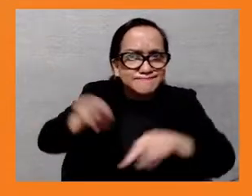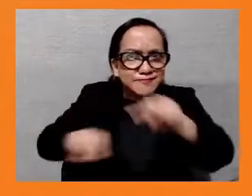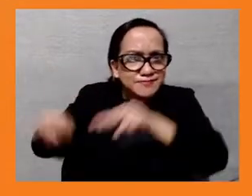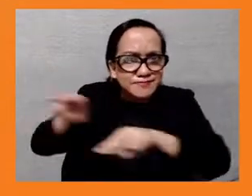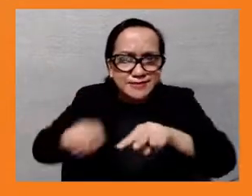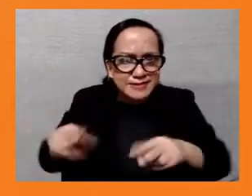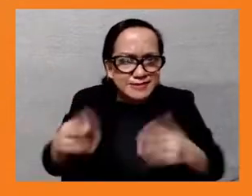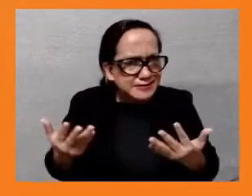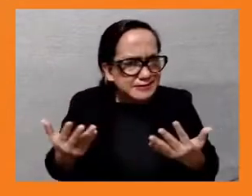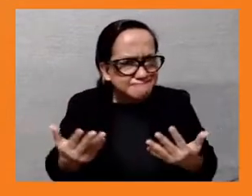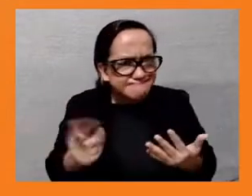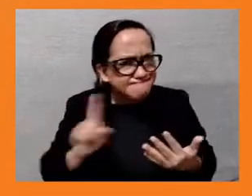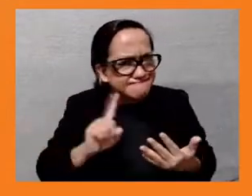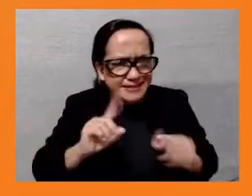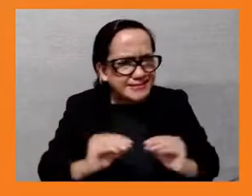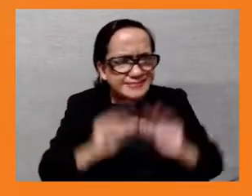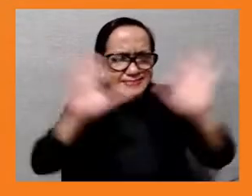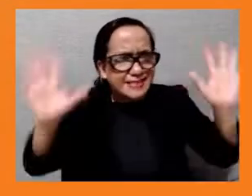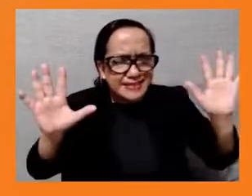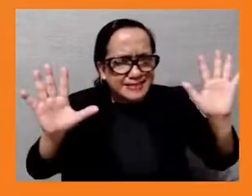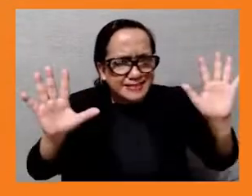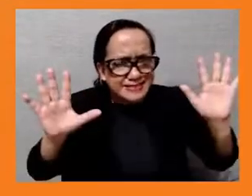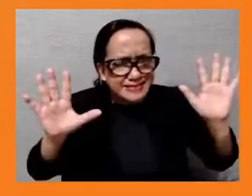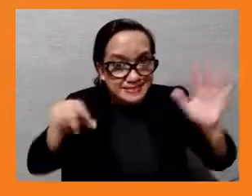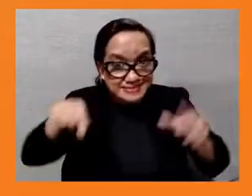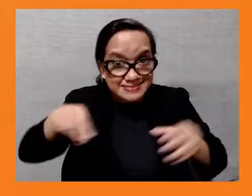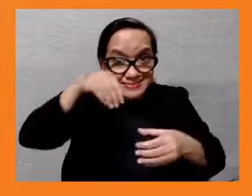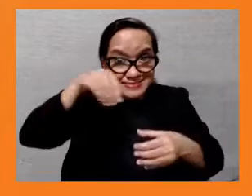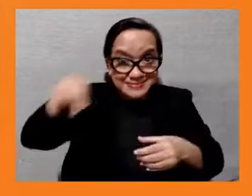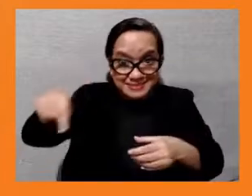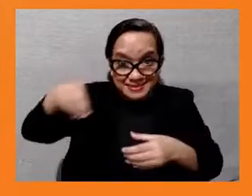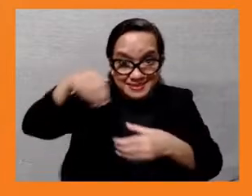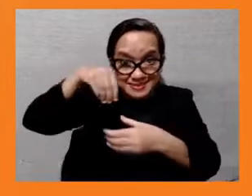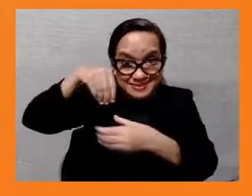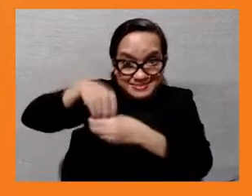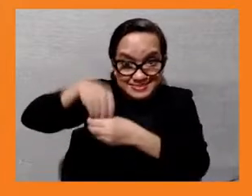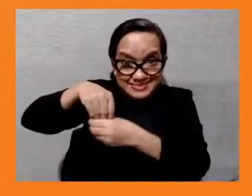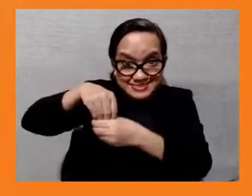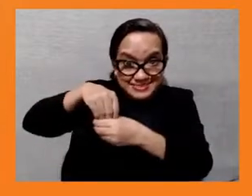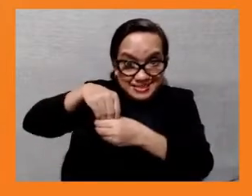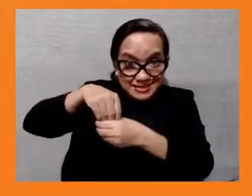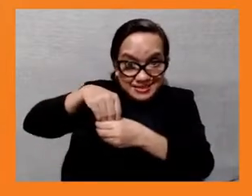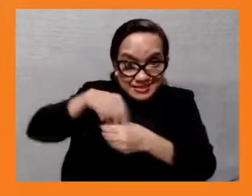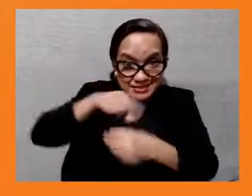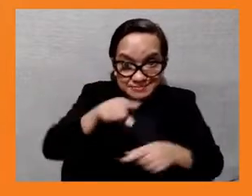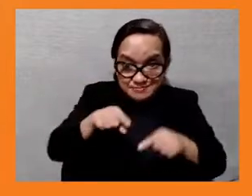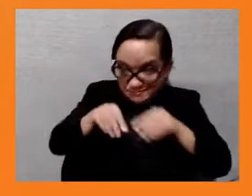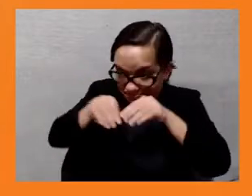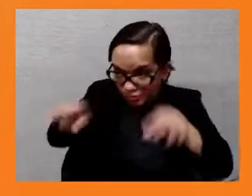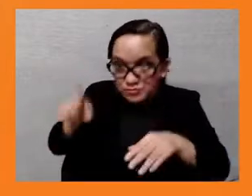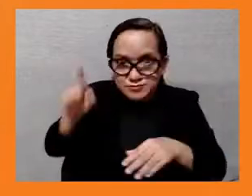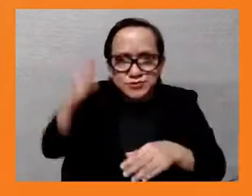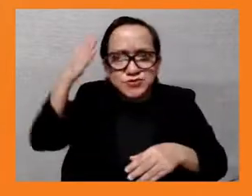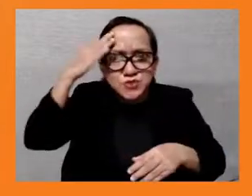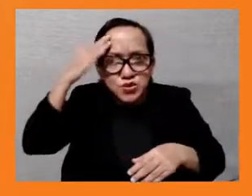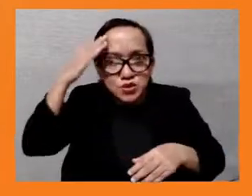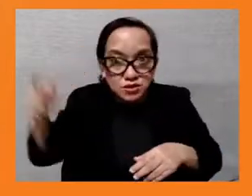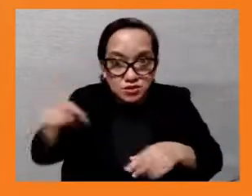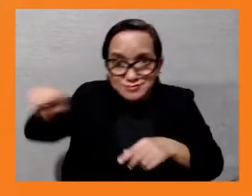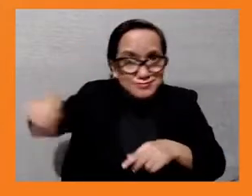January 2022 until mass citing serious disagreement of the THL on the study that the OSPF noted the preface to the